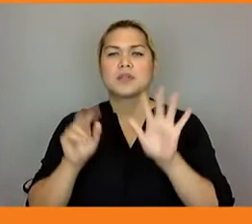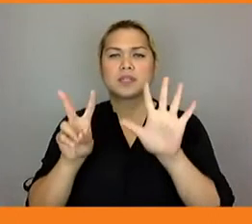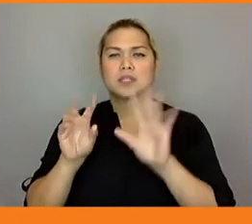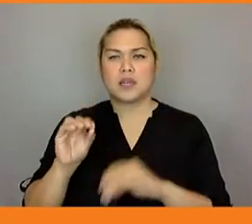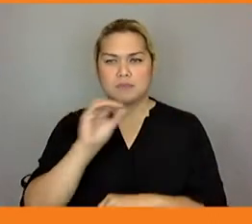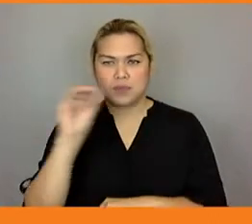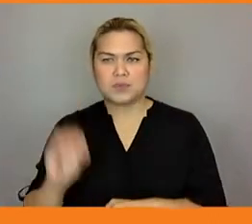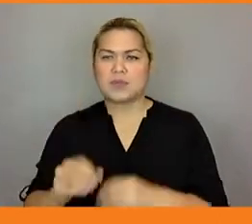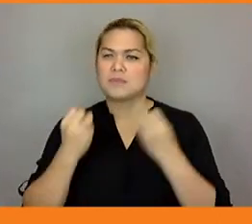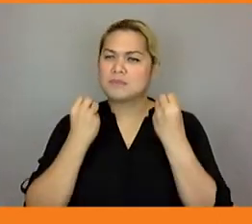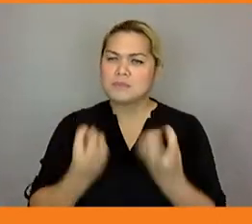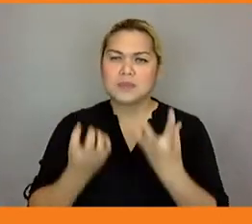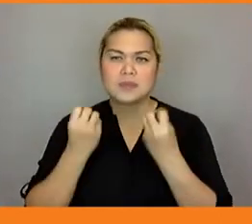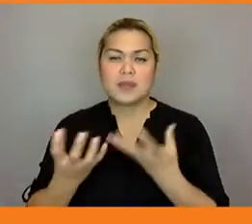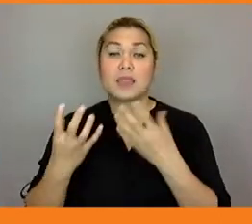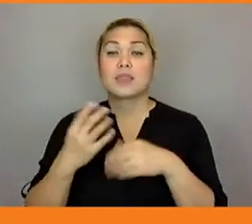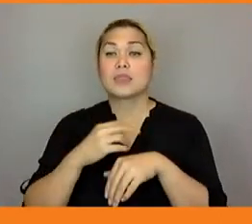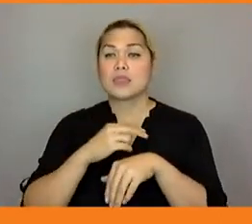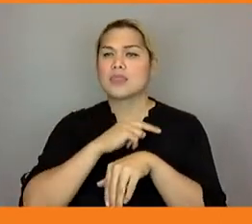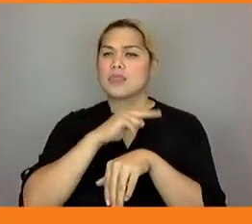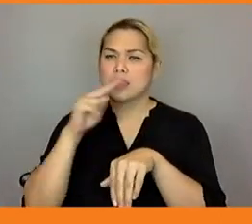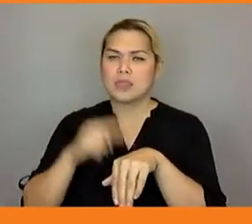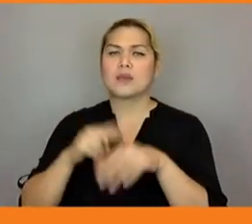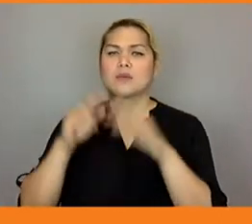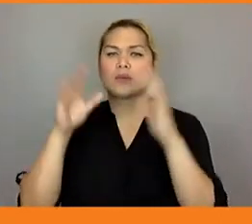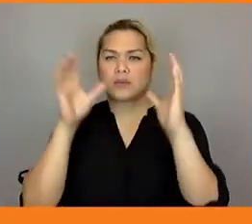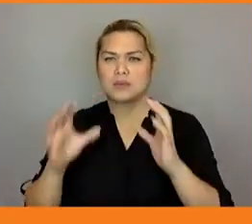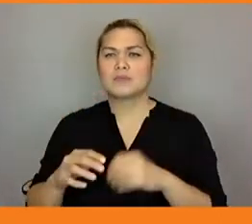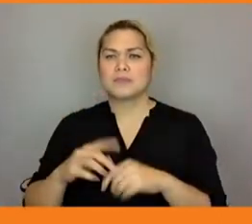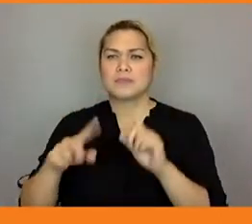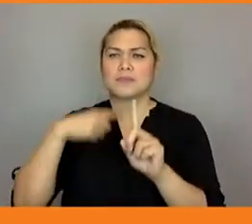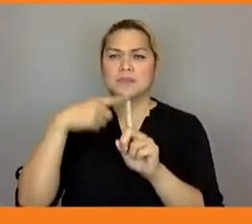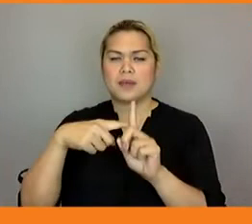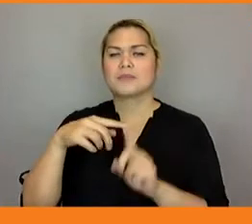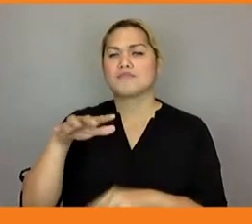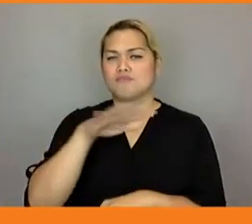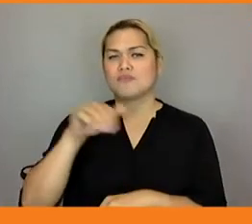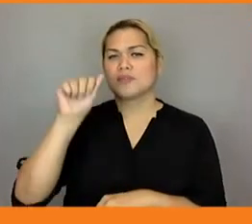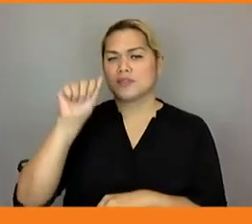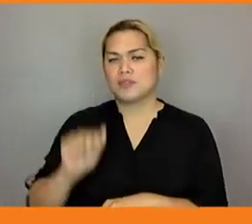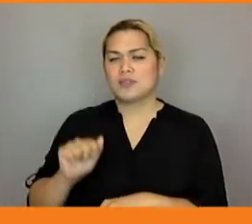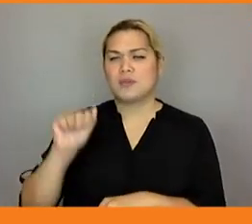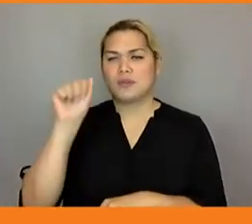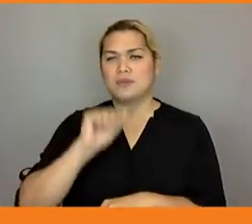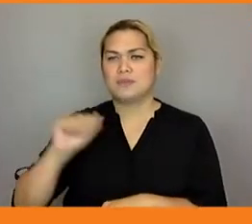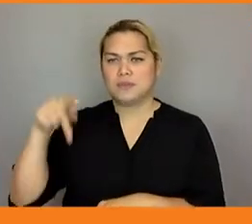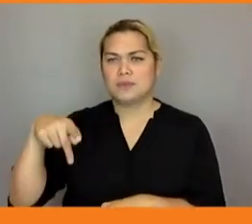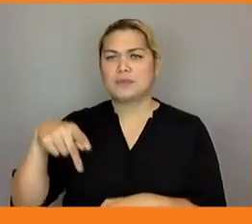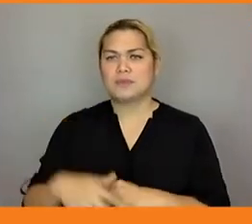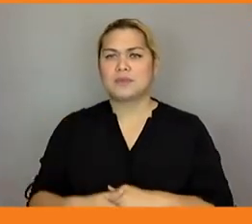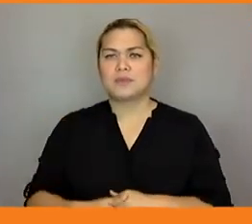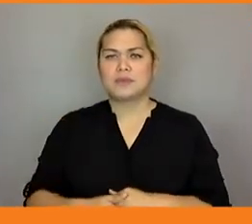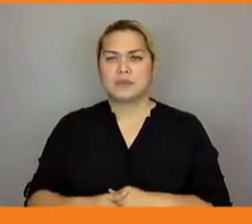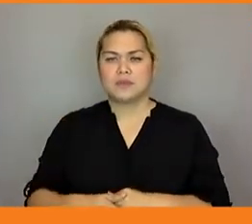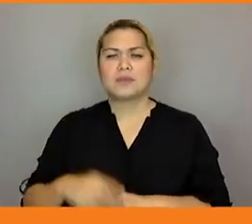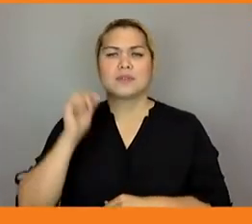happens in this area every year. So I keep on saying that our fight against climate